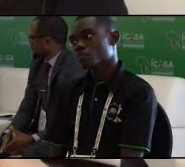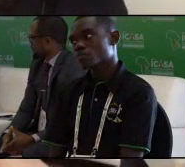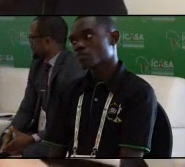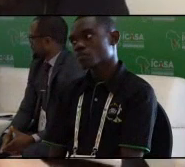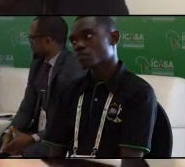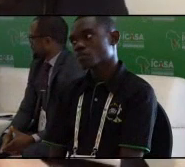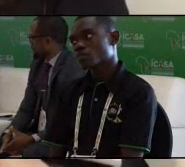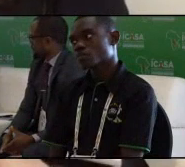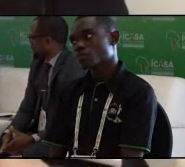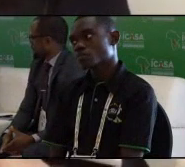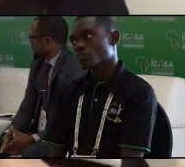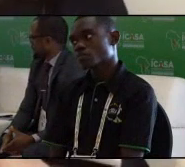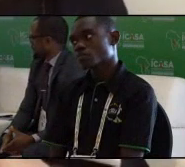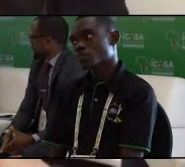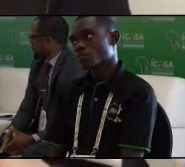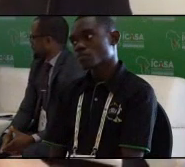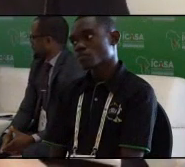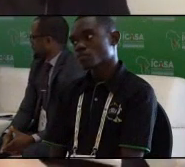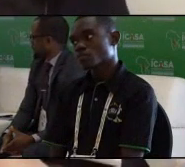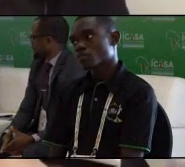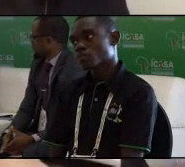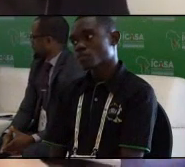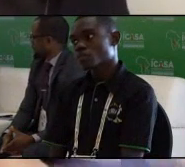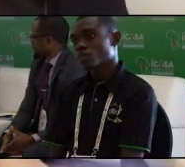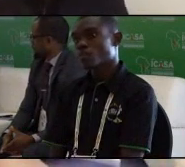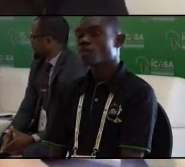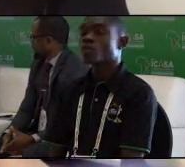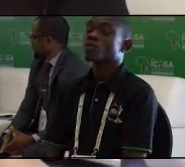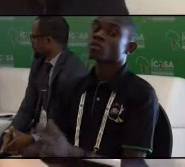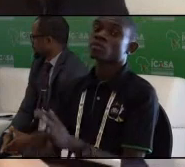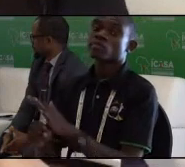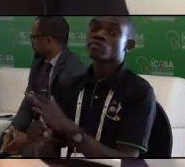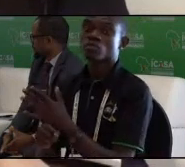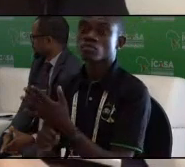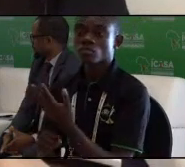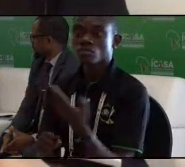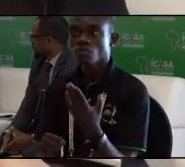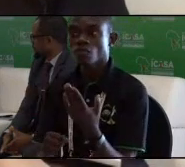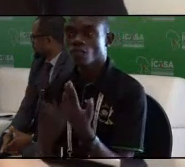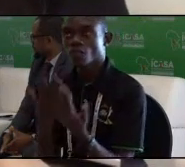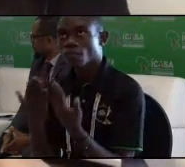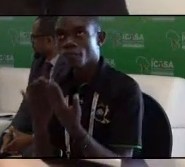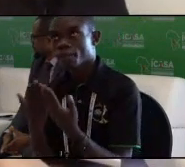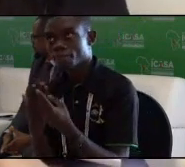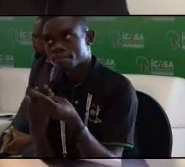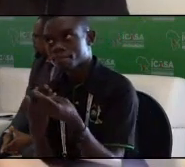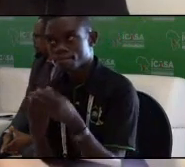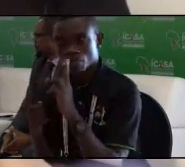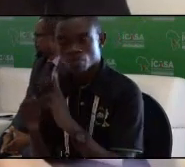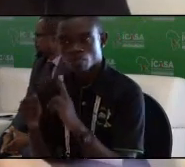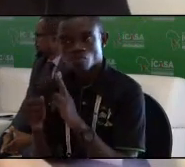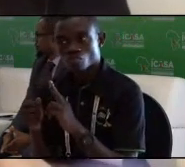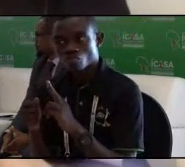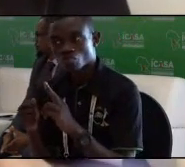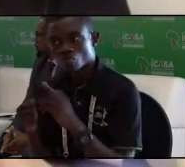the context is that, as Geoffrey has said, there's a lot of the professional kits, people have been using them for